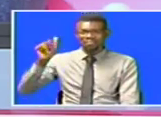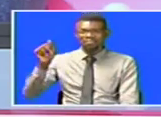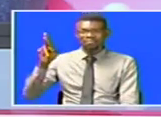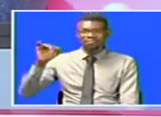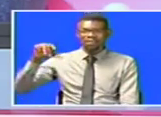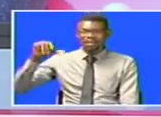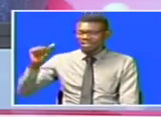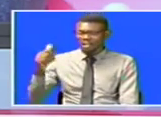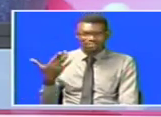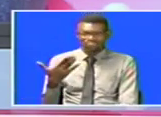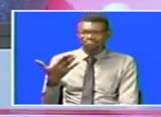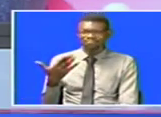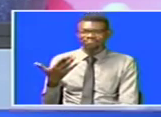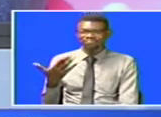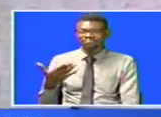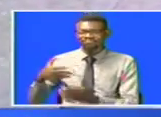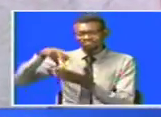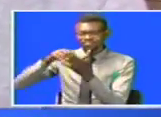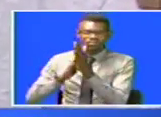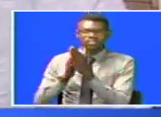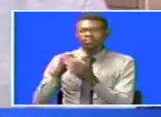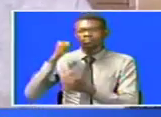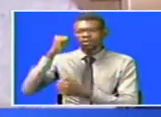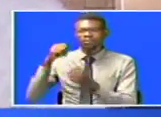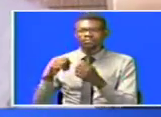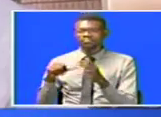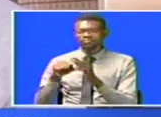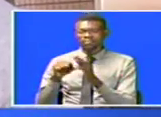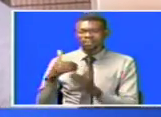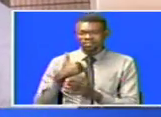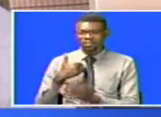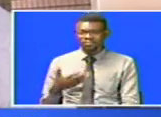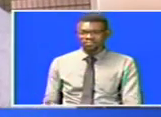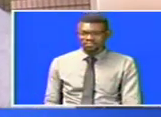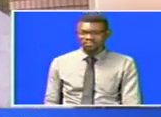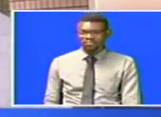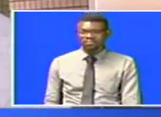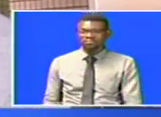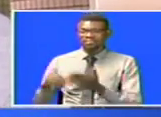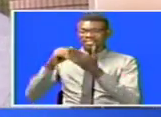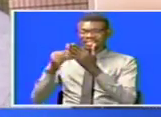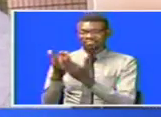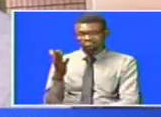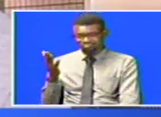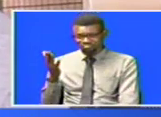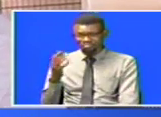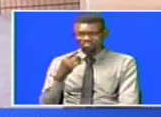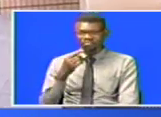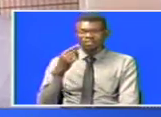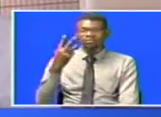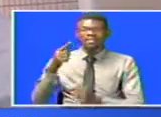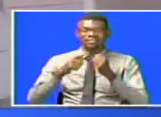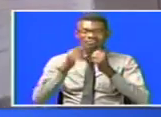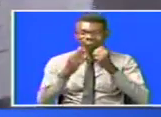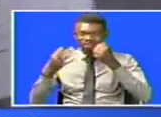infant political ambitions. This document, said to have been acquired on the 26th of August